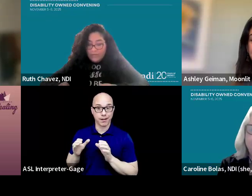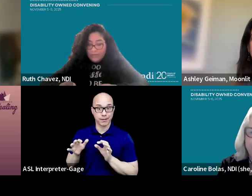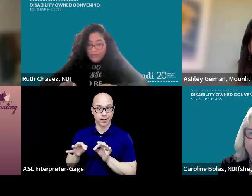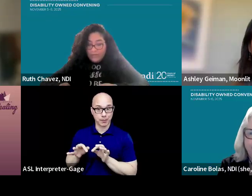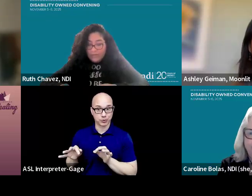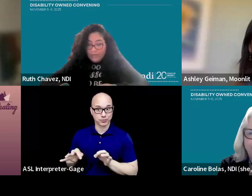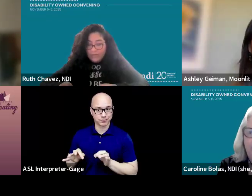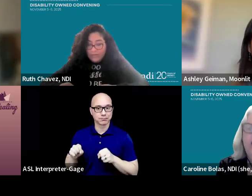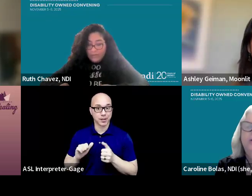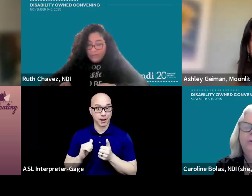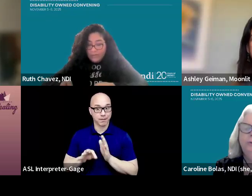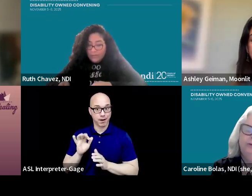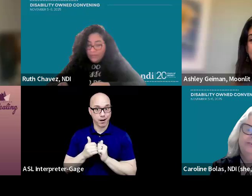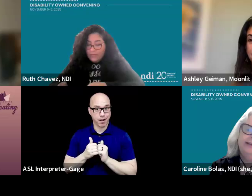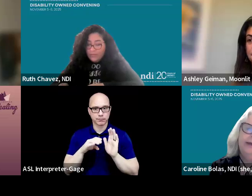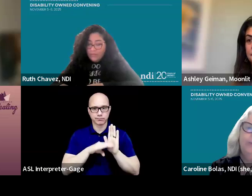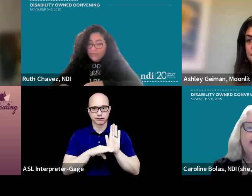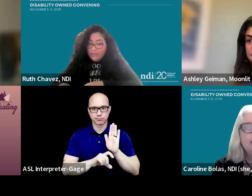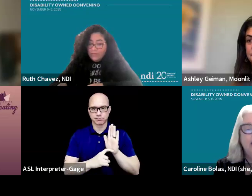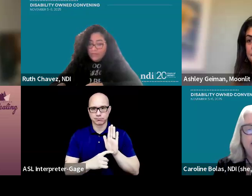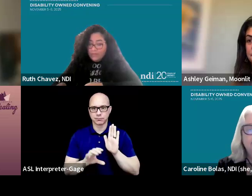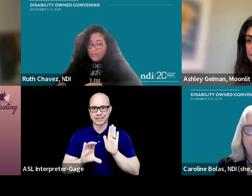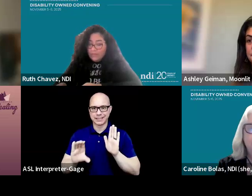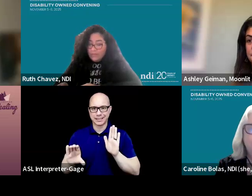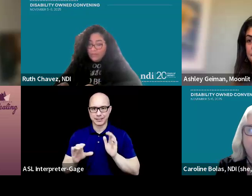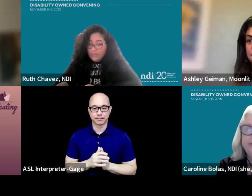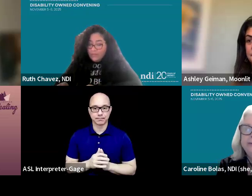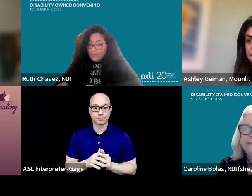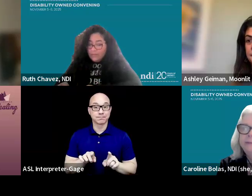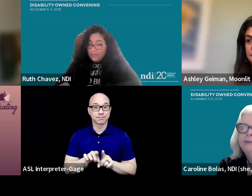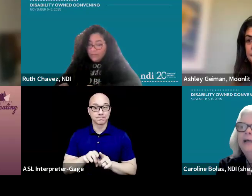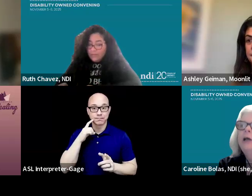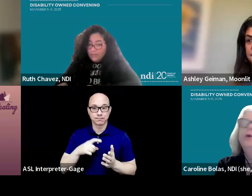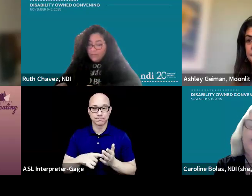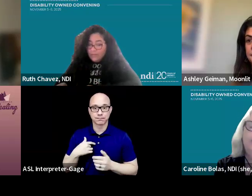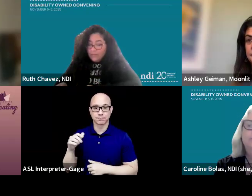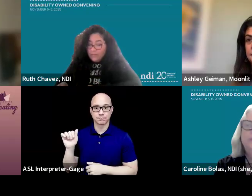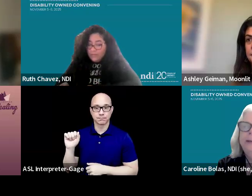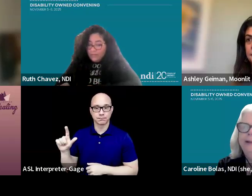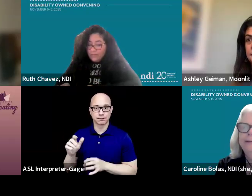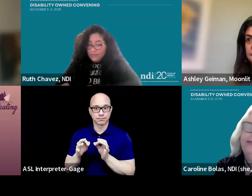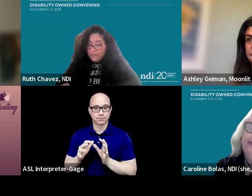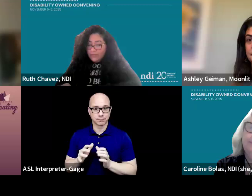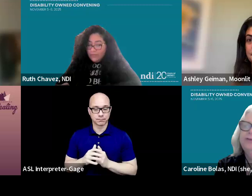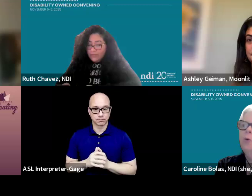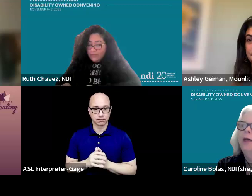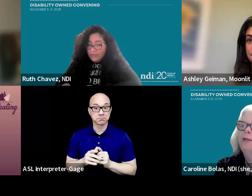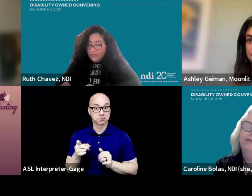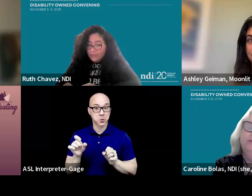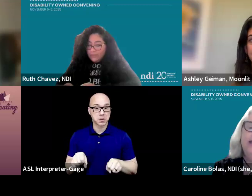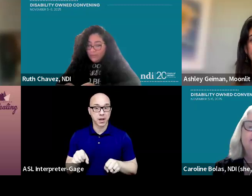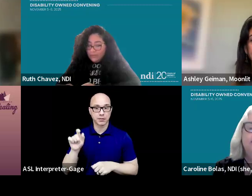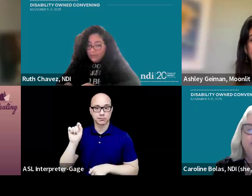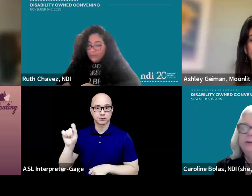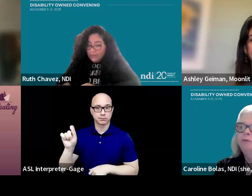on the CC button. You'll also see that we have ASL interpreters. You're welcome to pin them so